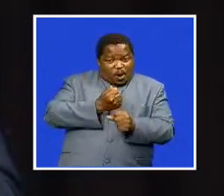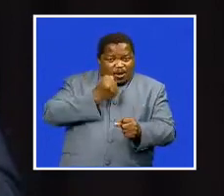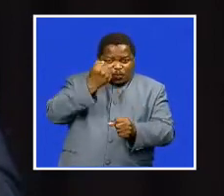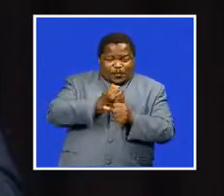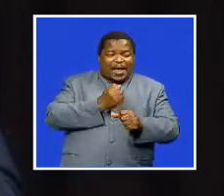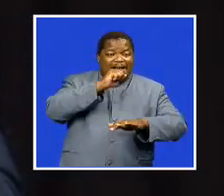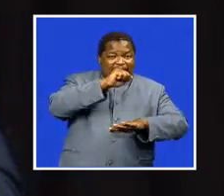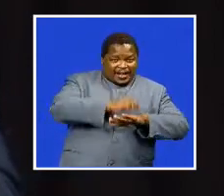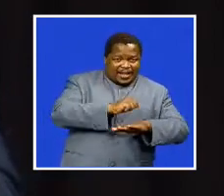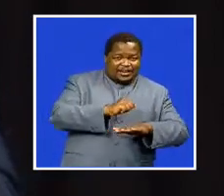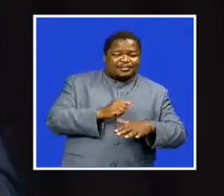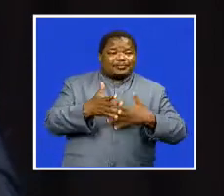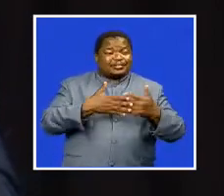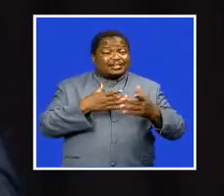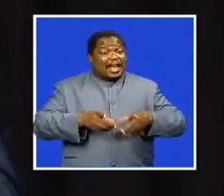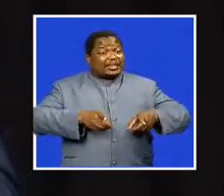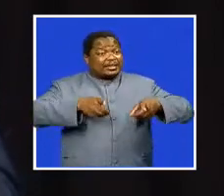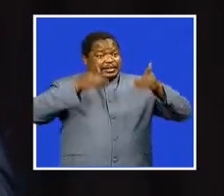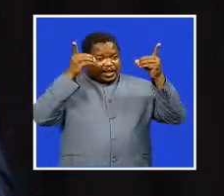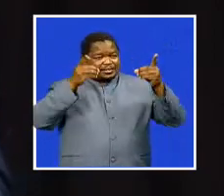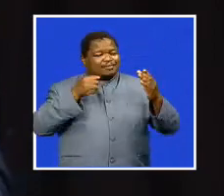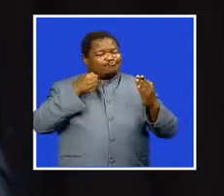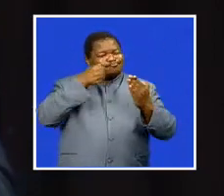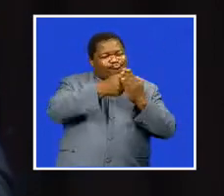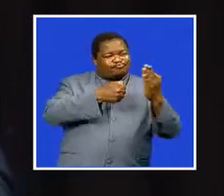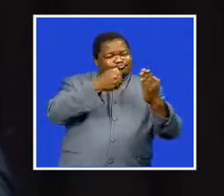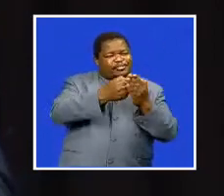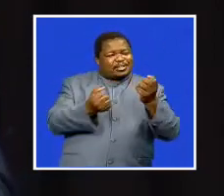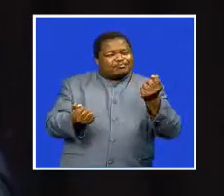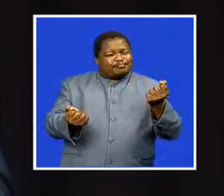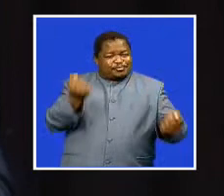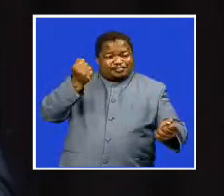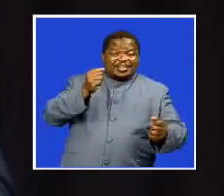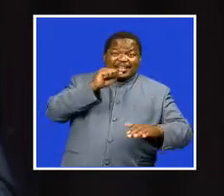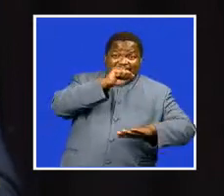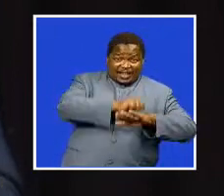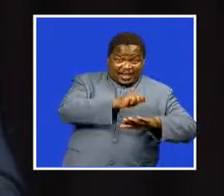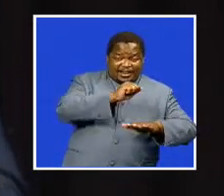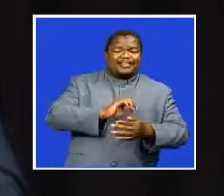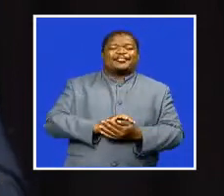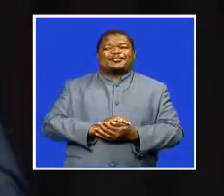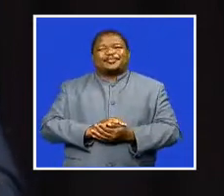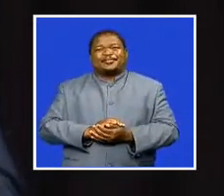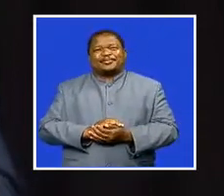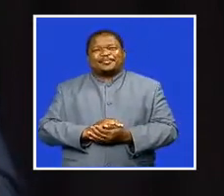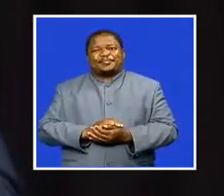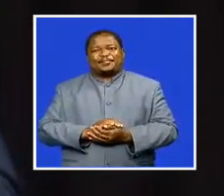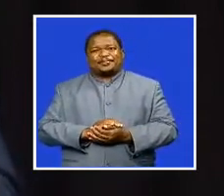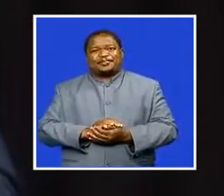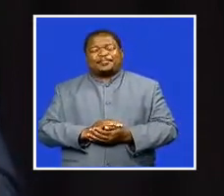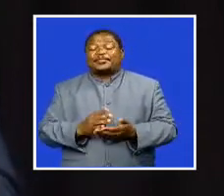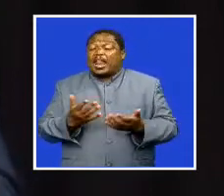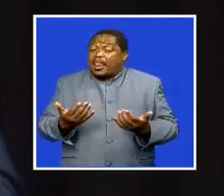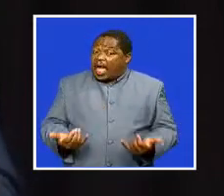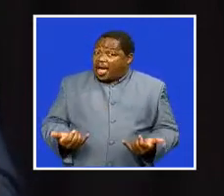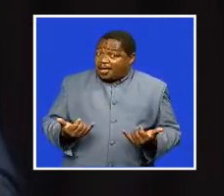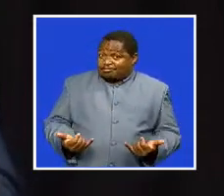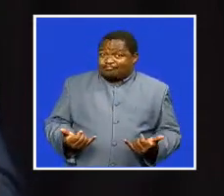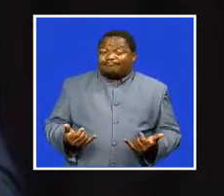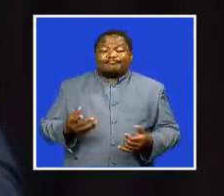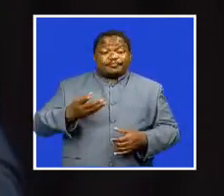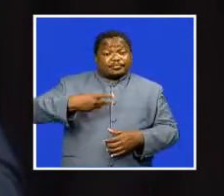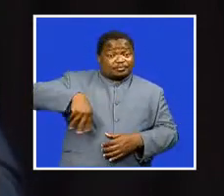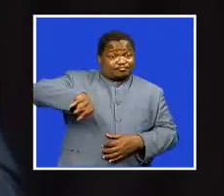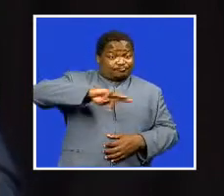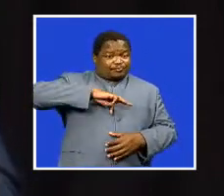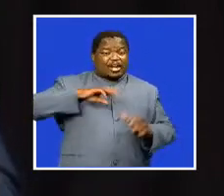as COVID-19. It is based on this premise that we are joined here this morning